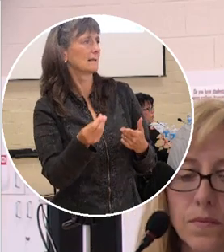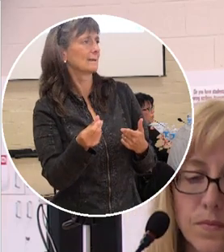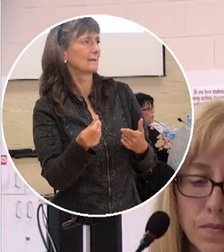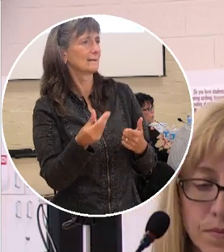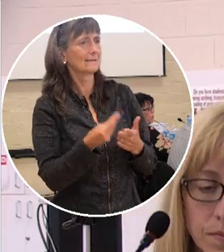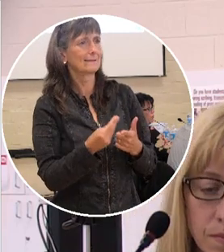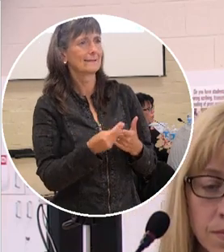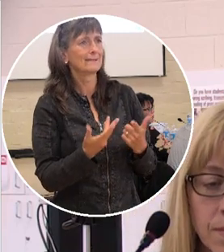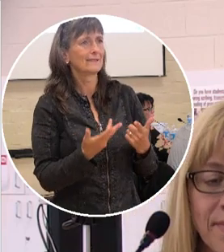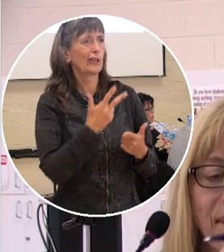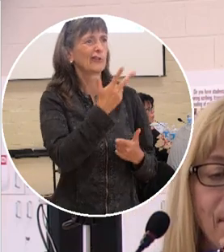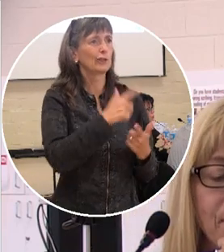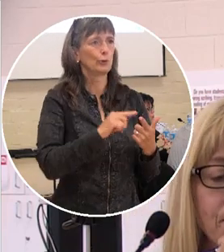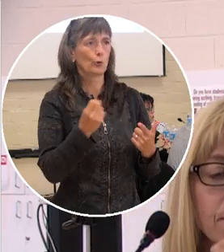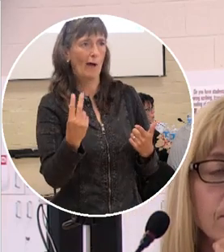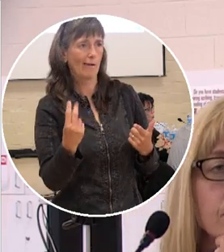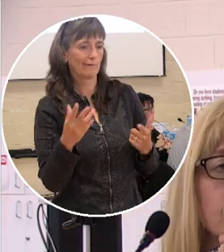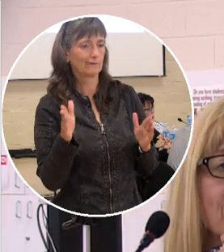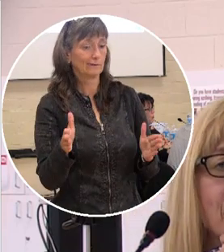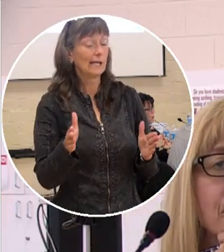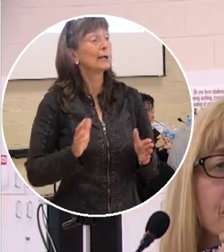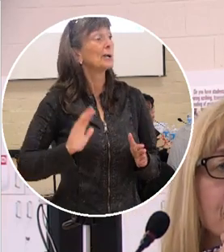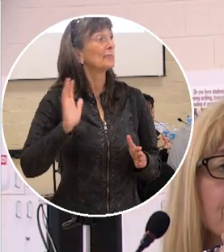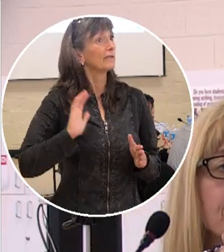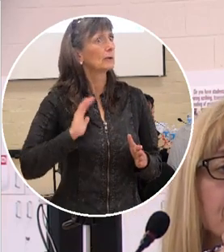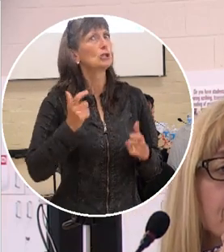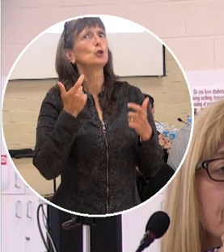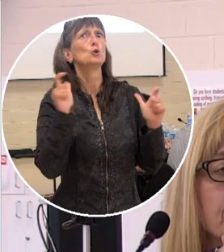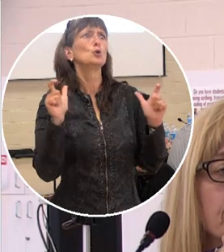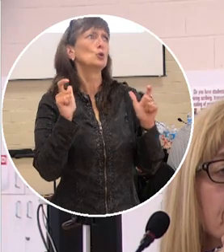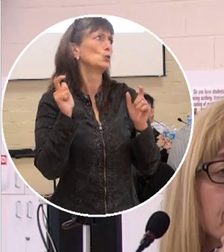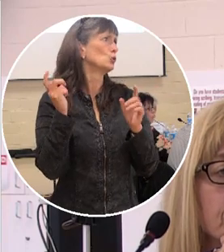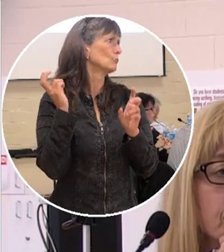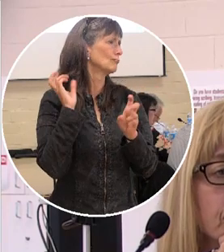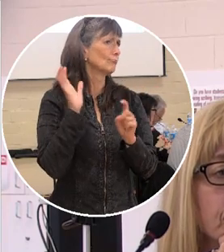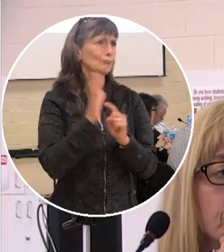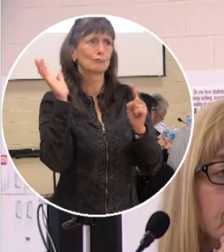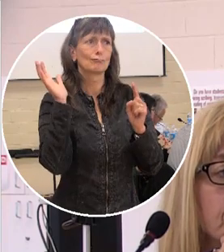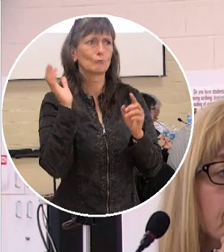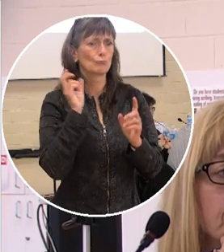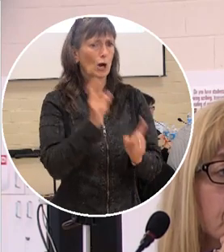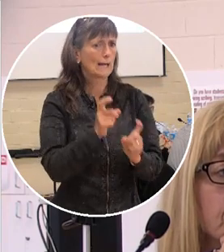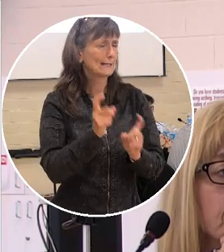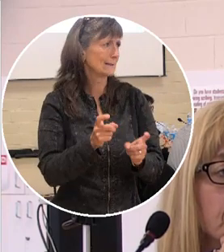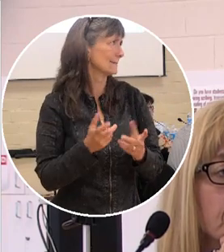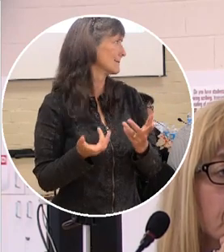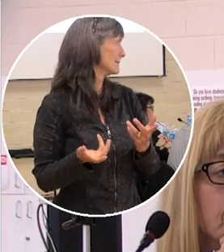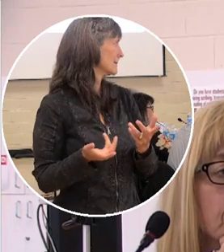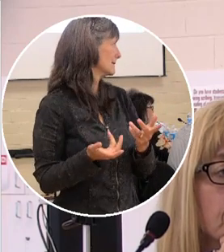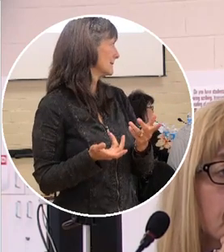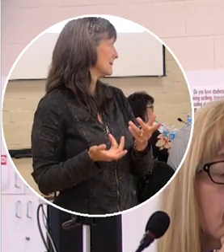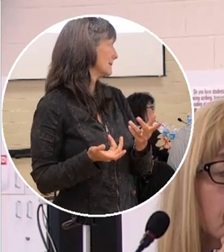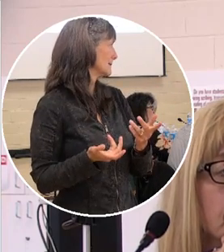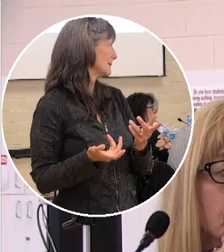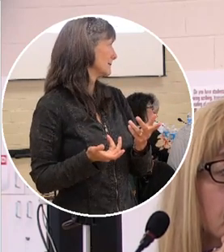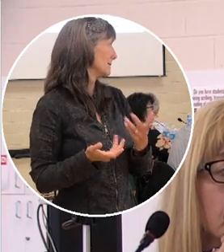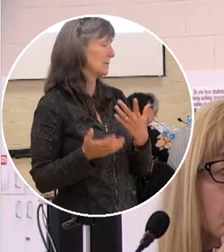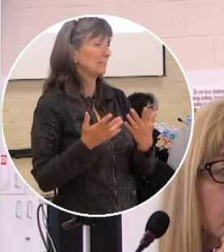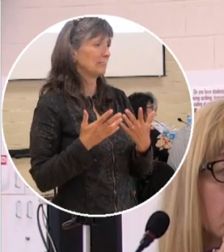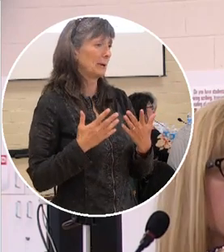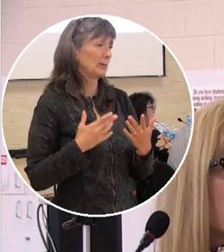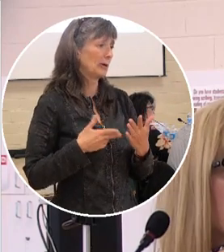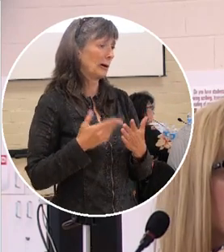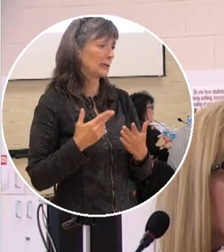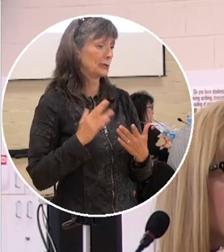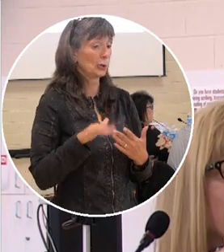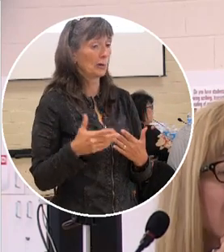years, there were big prizes, like, you know, like, well, I shouldn't say now trips to the Bahamas because nobody